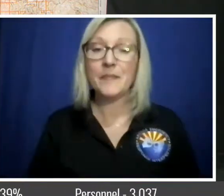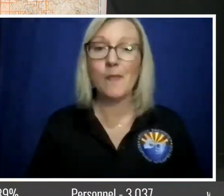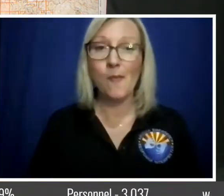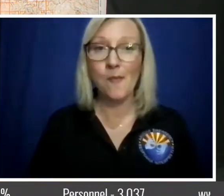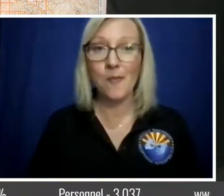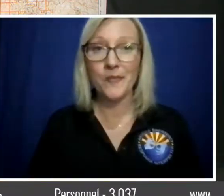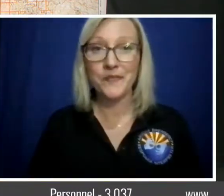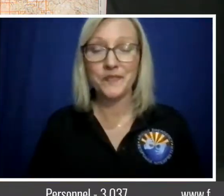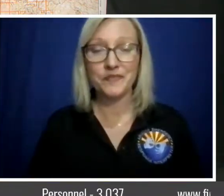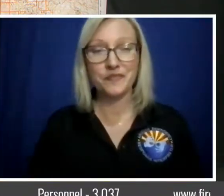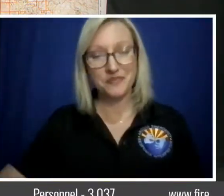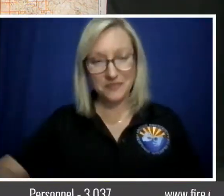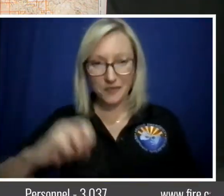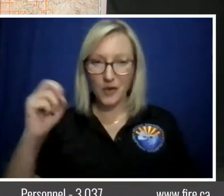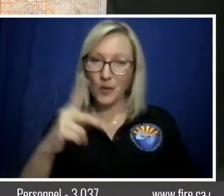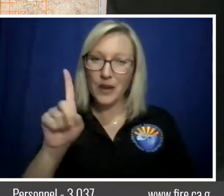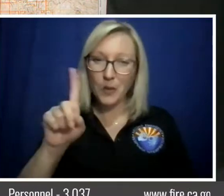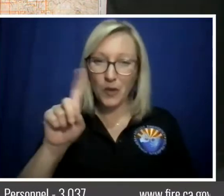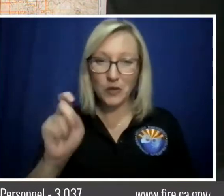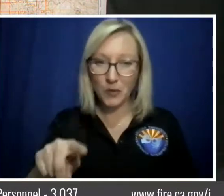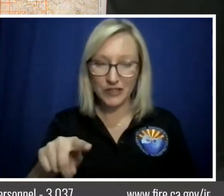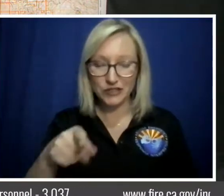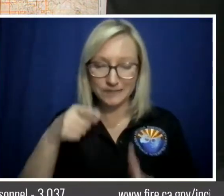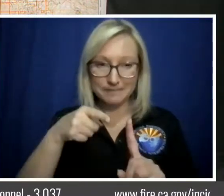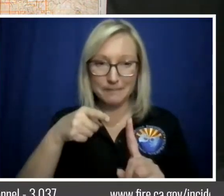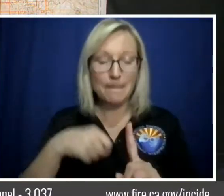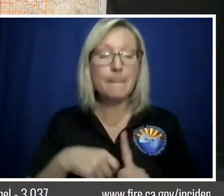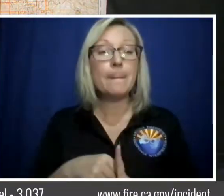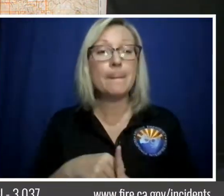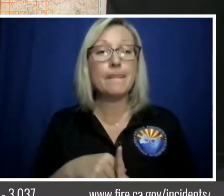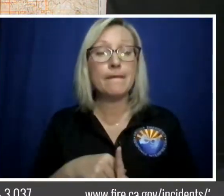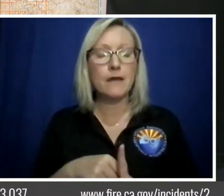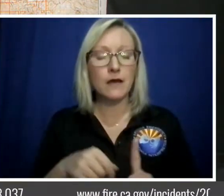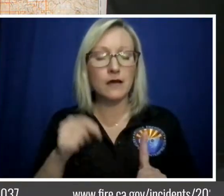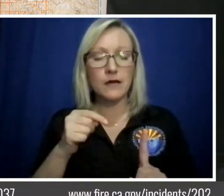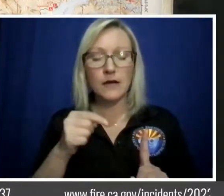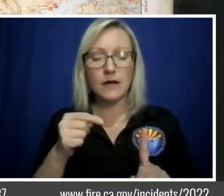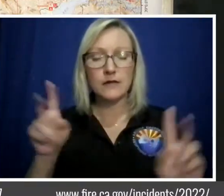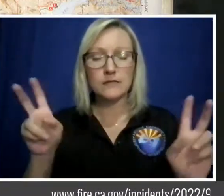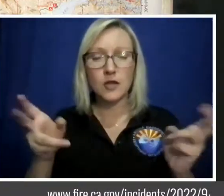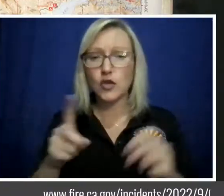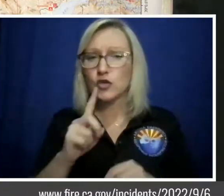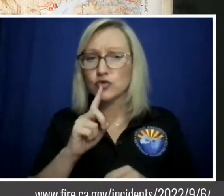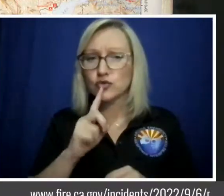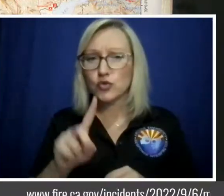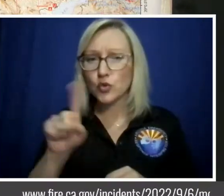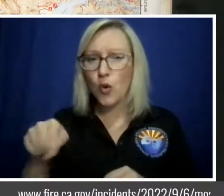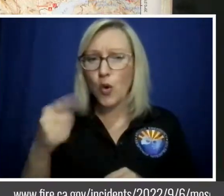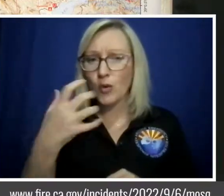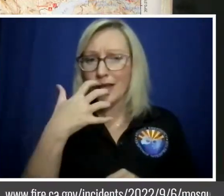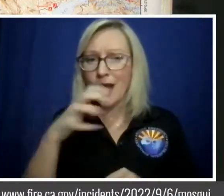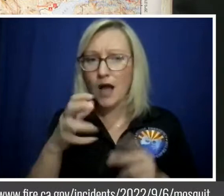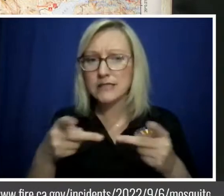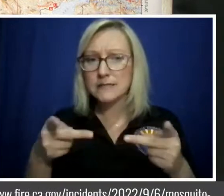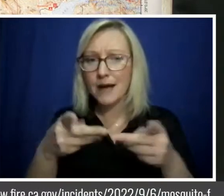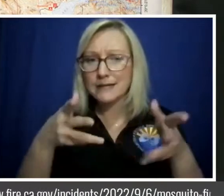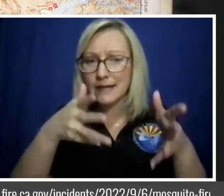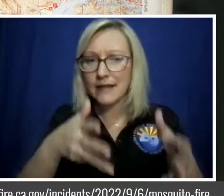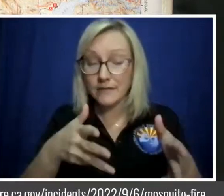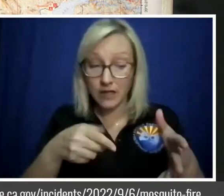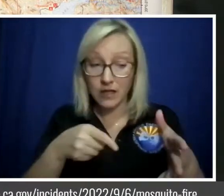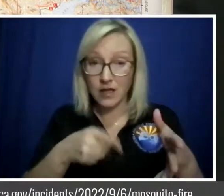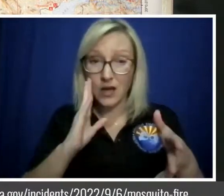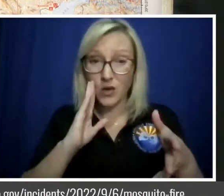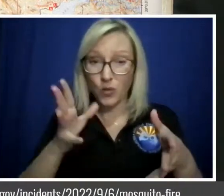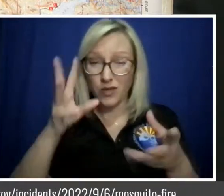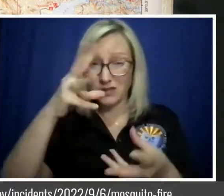Okay, so I only got one question tonight, and the question is it true that there are only hot spots left, and will they give off a lot of smoke